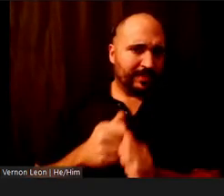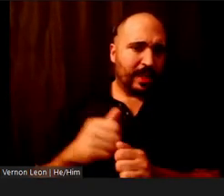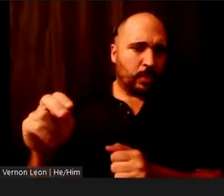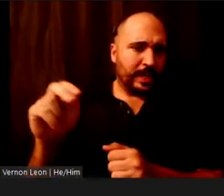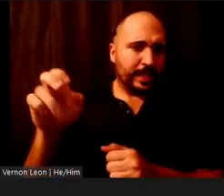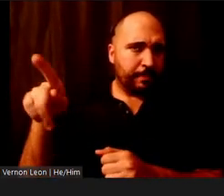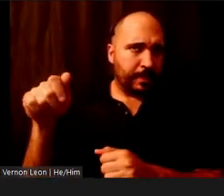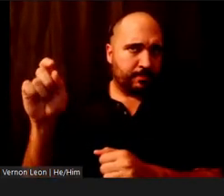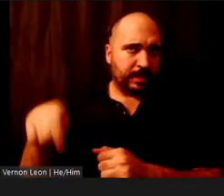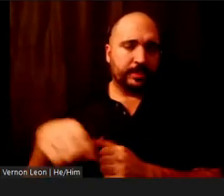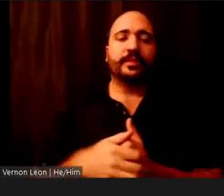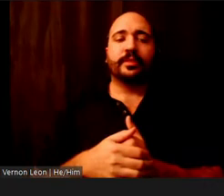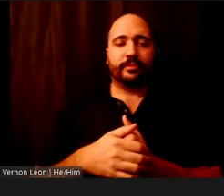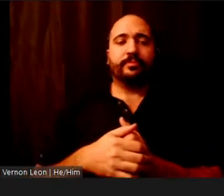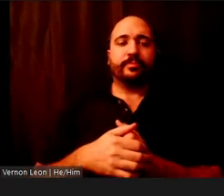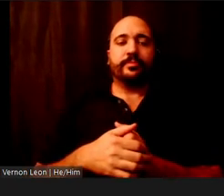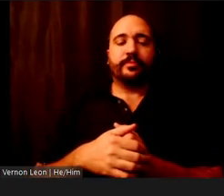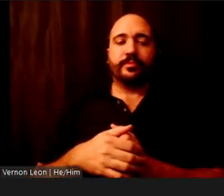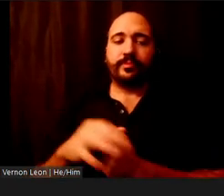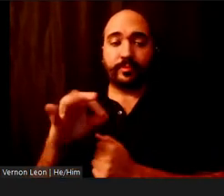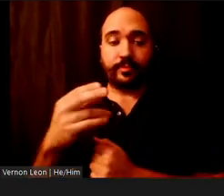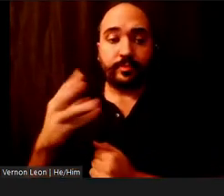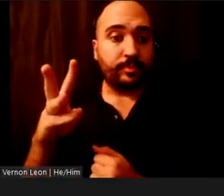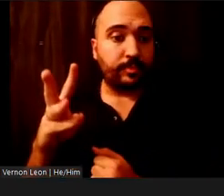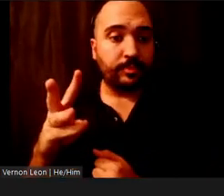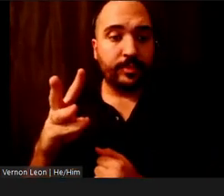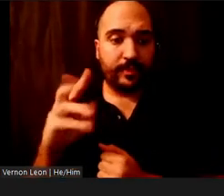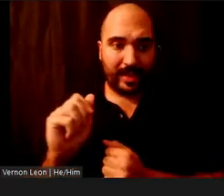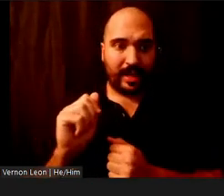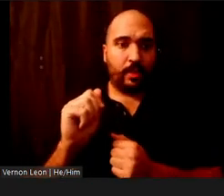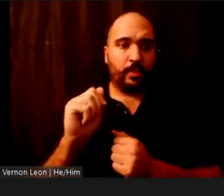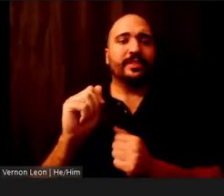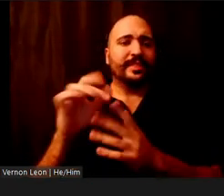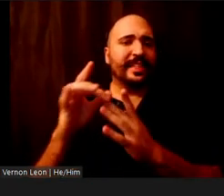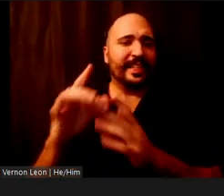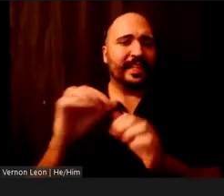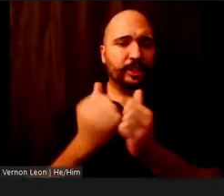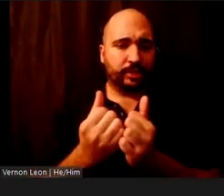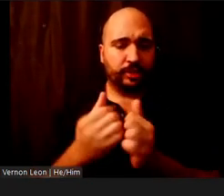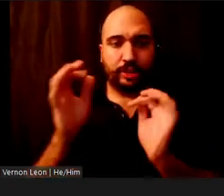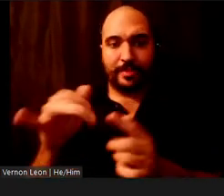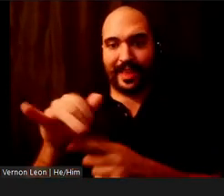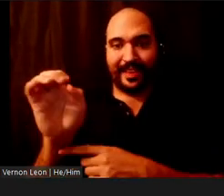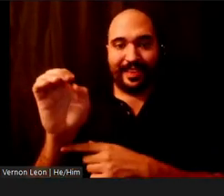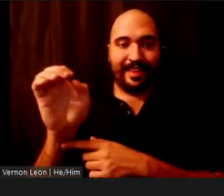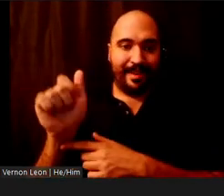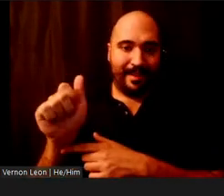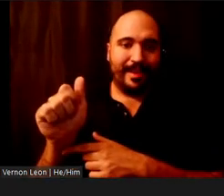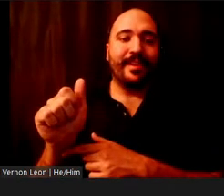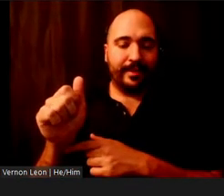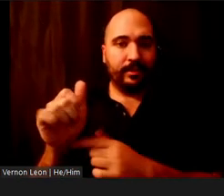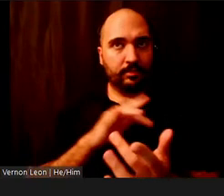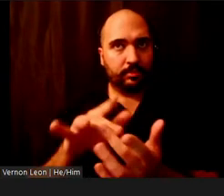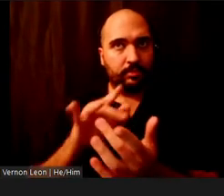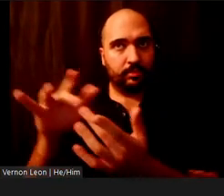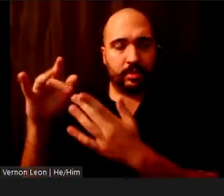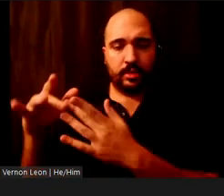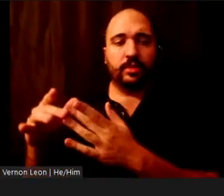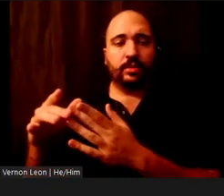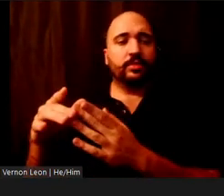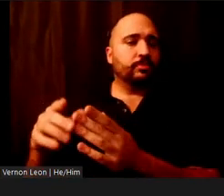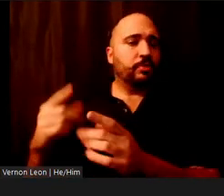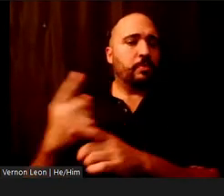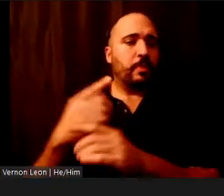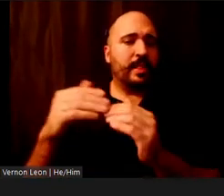The Federal Highway Administration is the lead agency, and has determined that an environmental assessment with extensive outreach is the appropriate level of